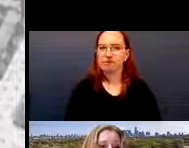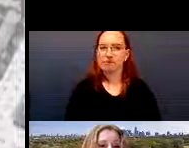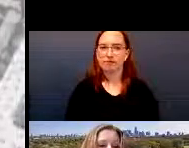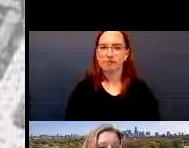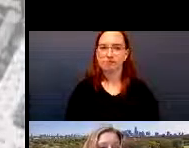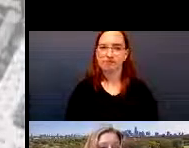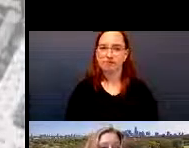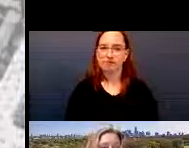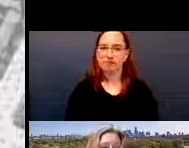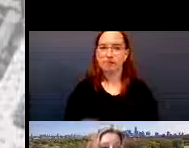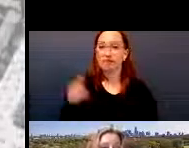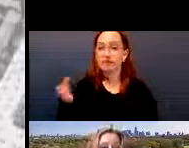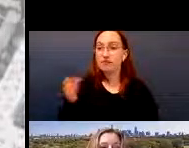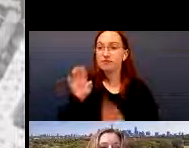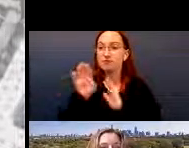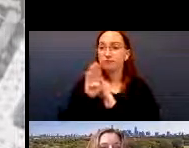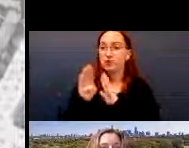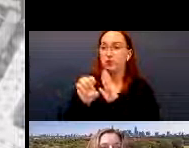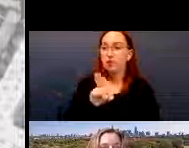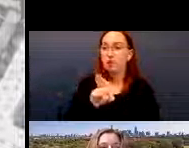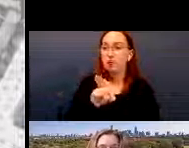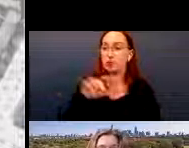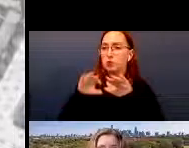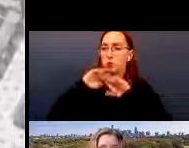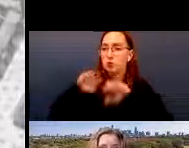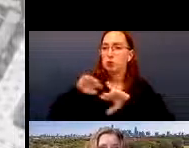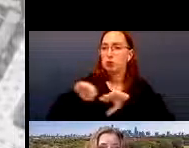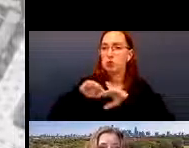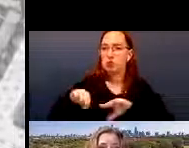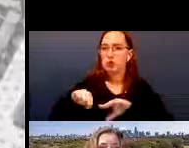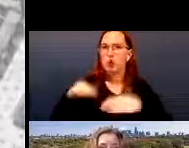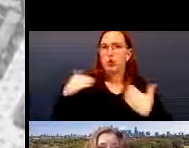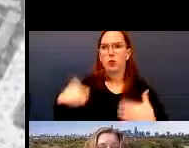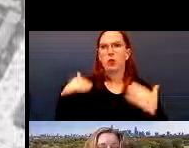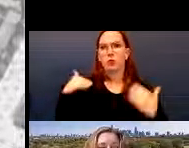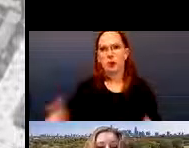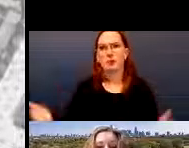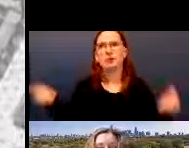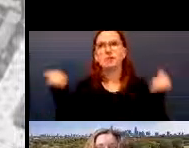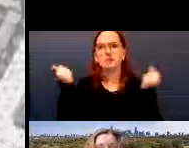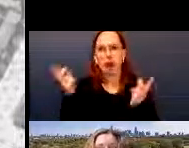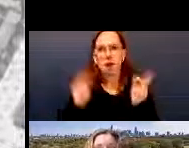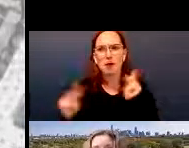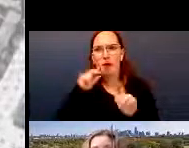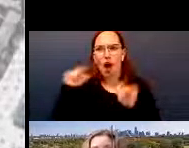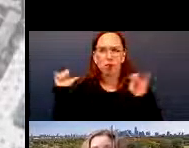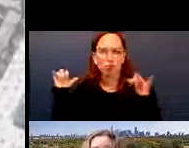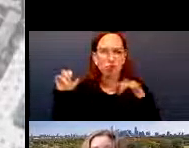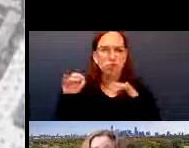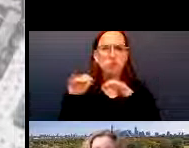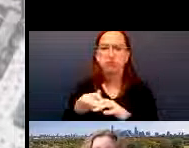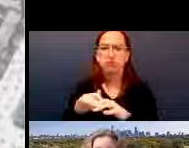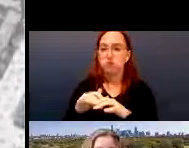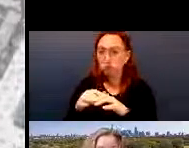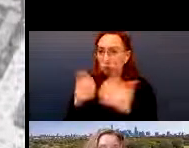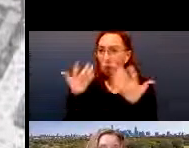At Barton Springs Pool, this is where some of the heaviest visitation happens. There is an existing master plan for the